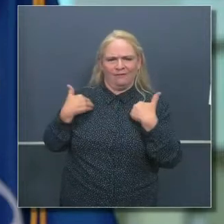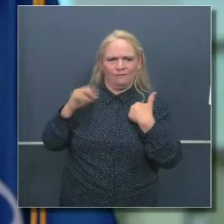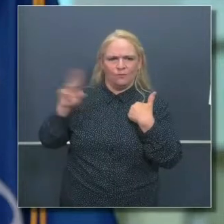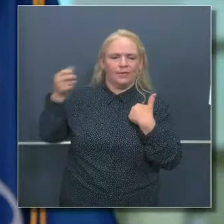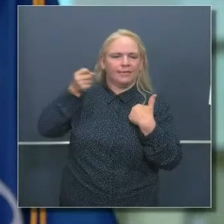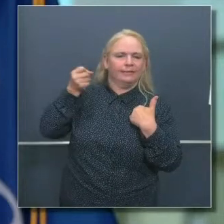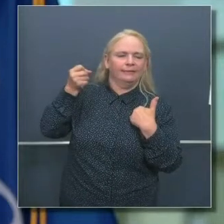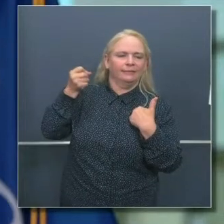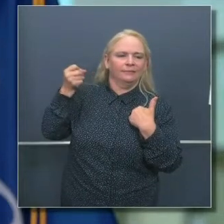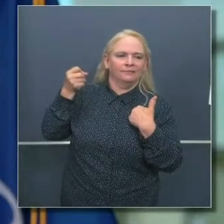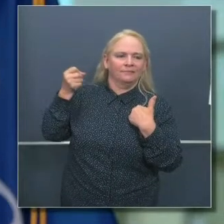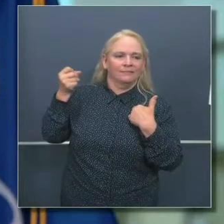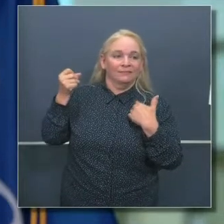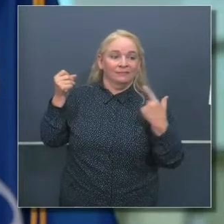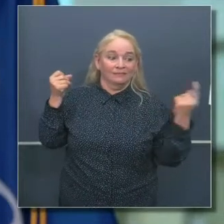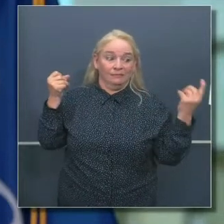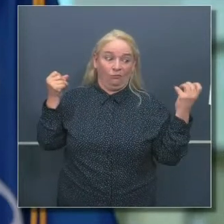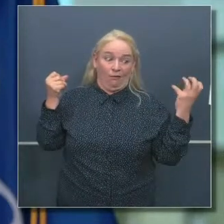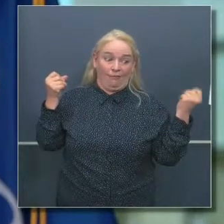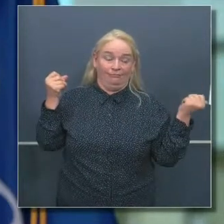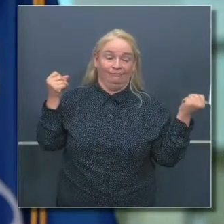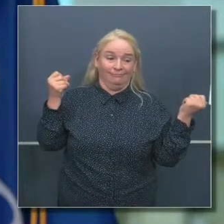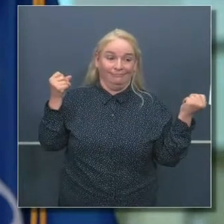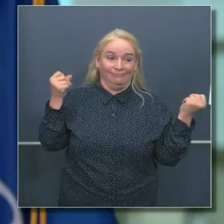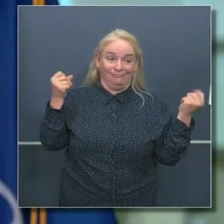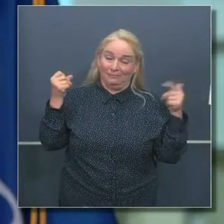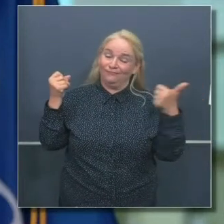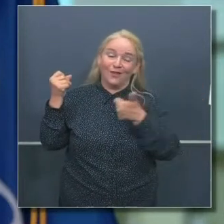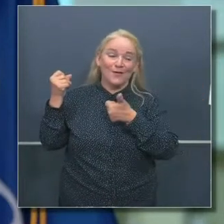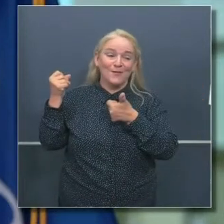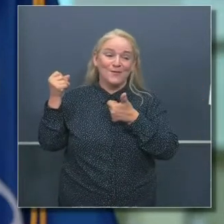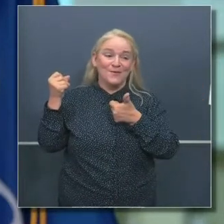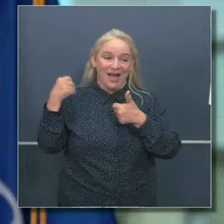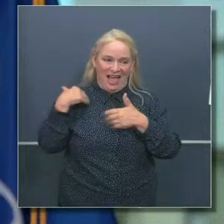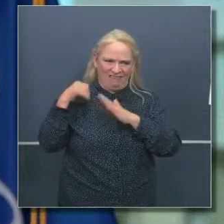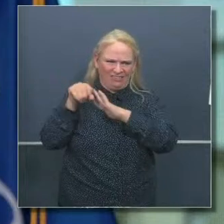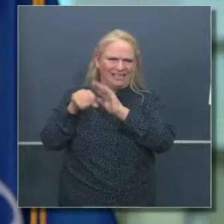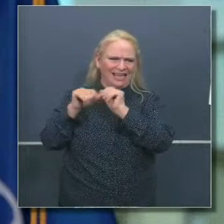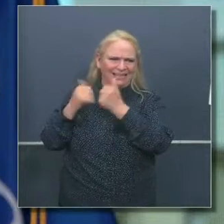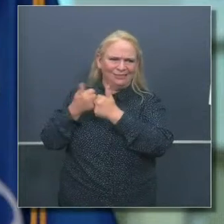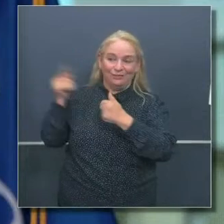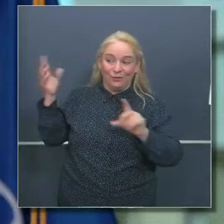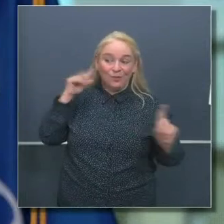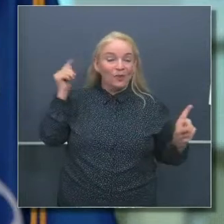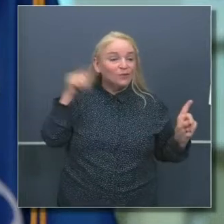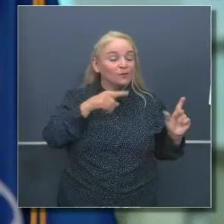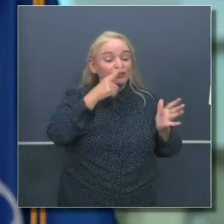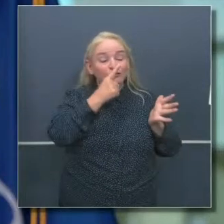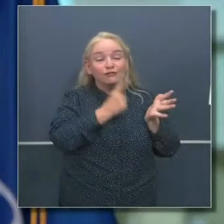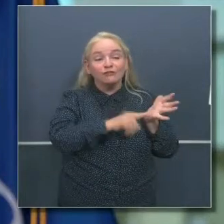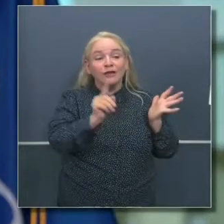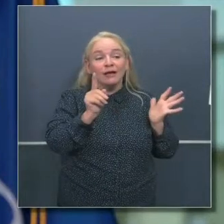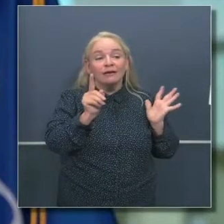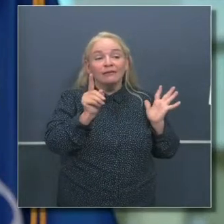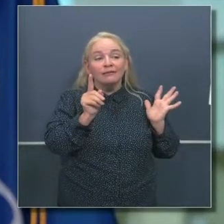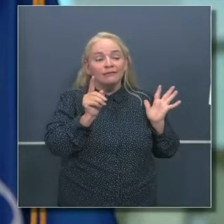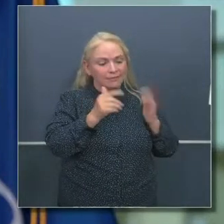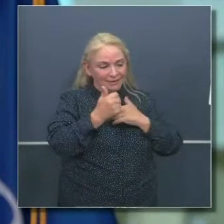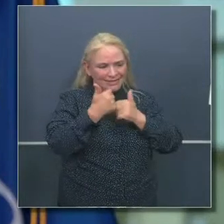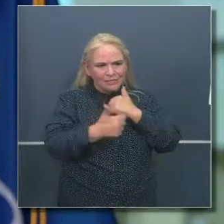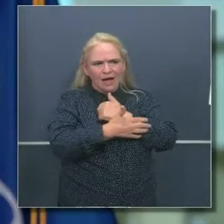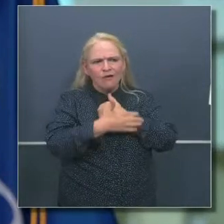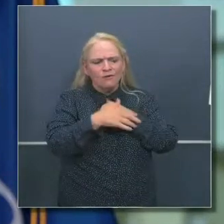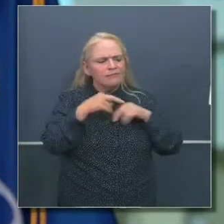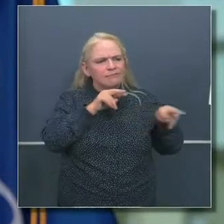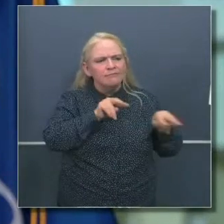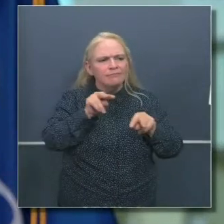we have these teams already assembled in 6 key regions in this state. It's precisely why we'll continue, because we